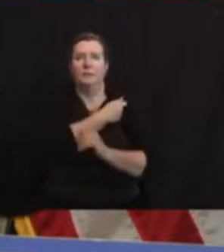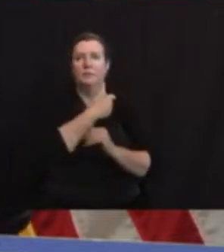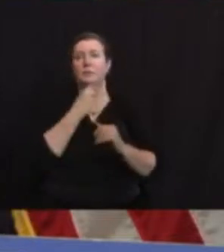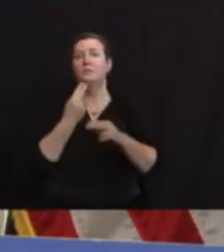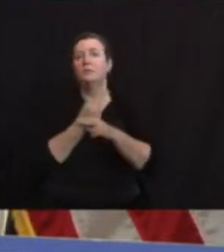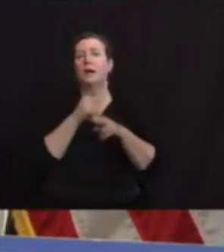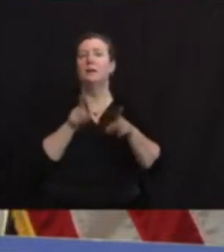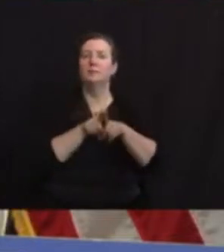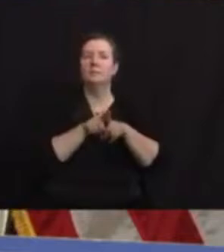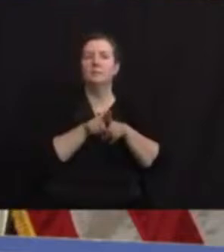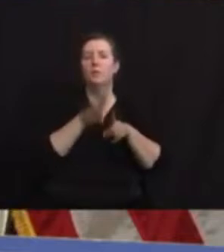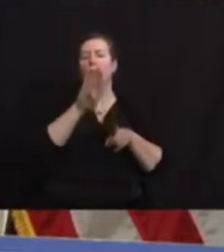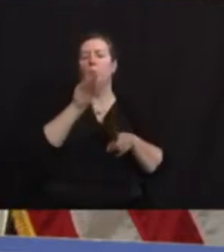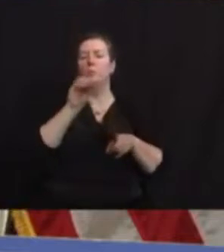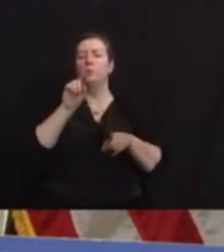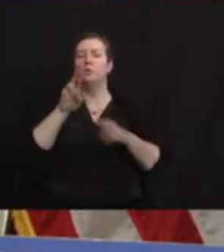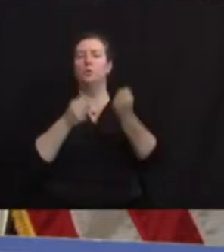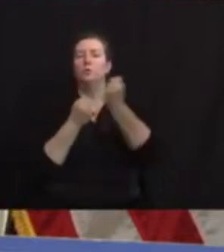booster dose.